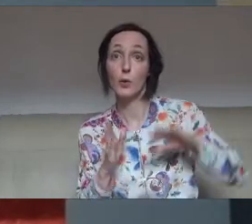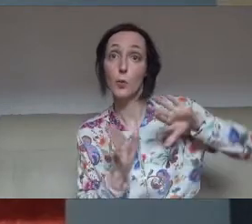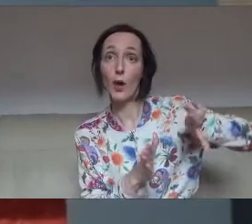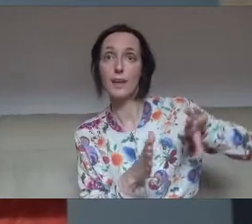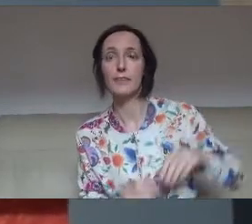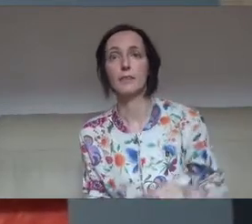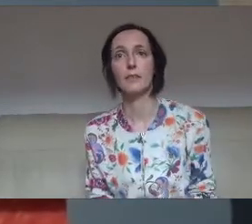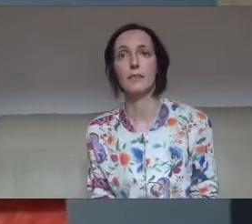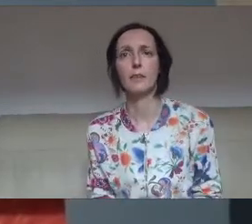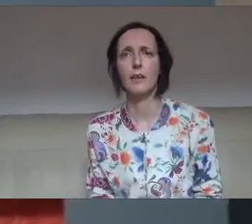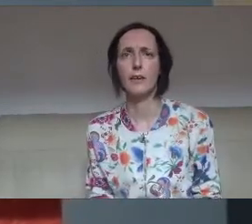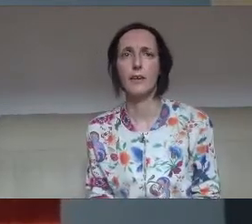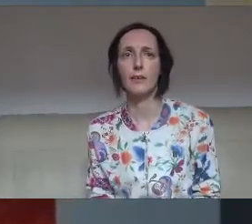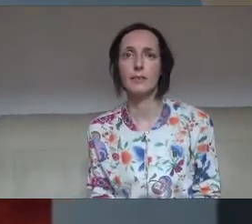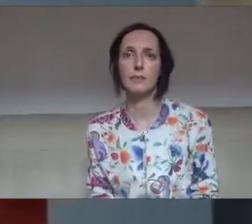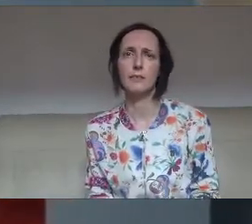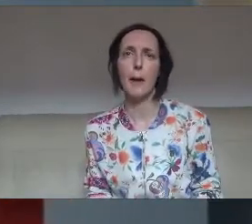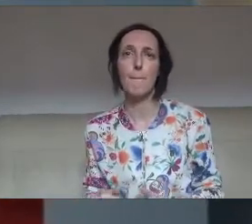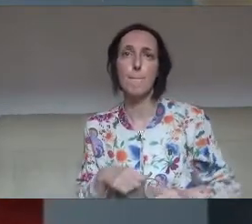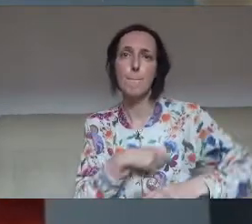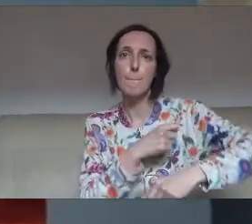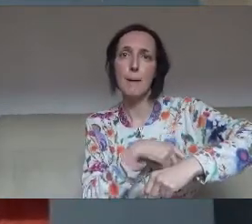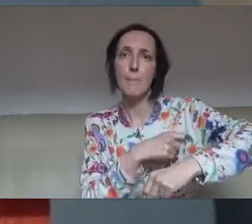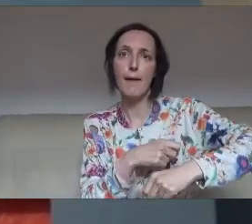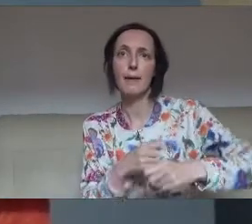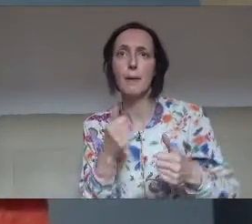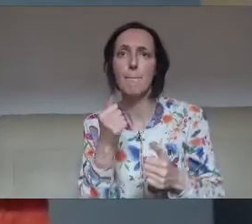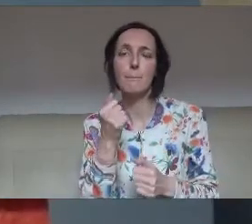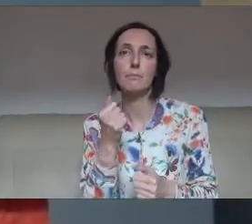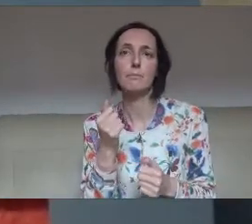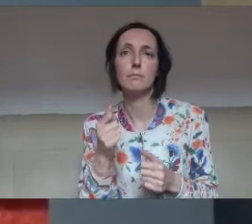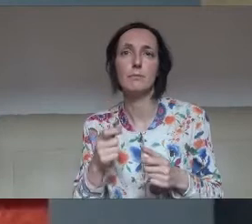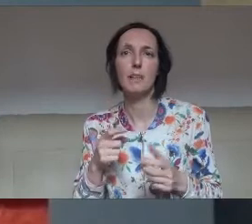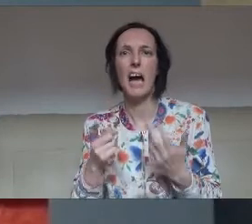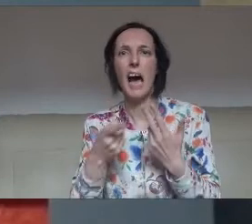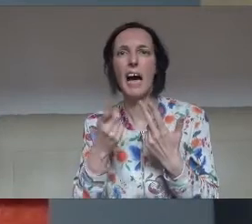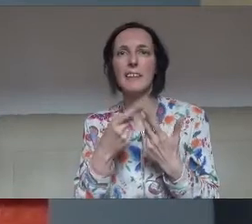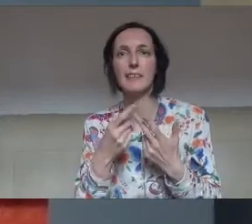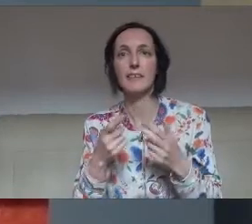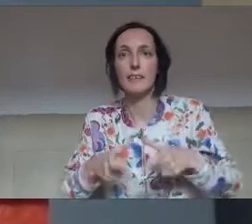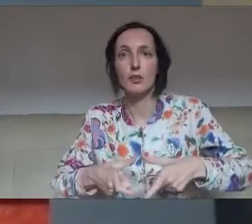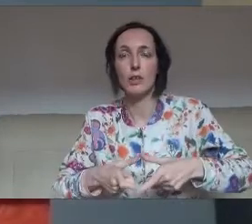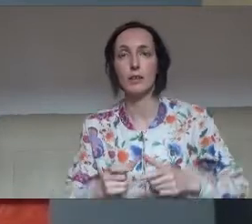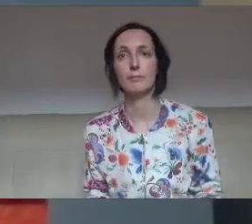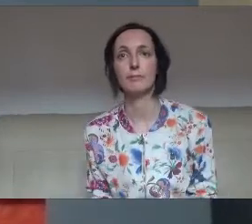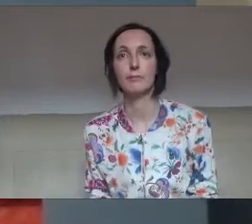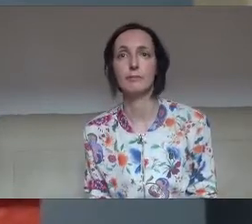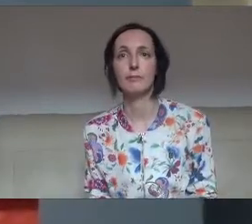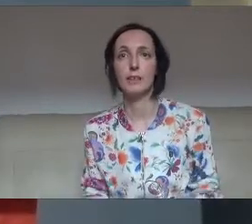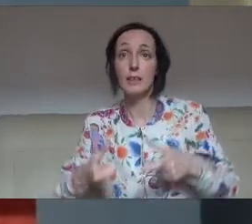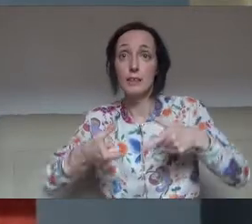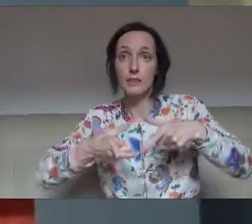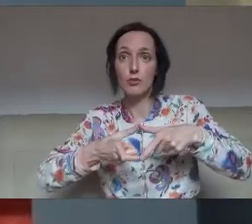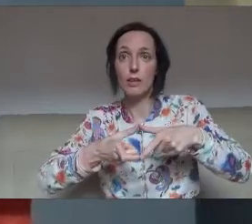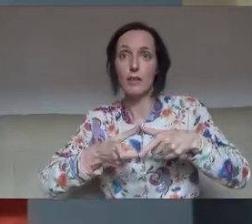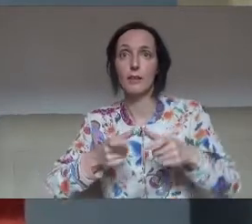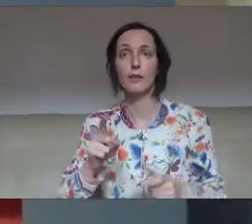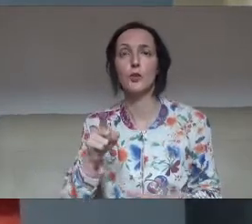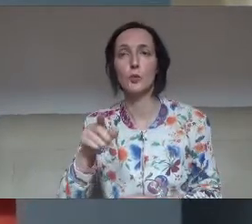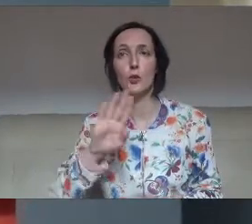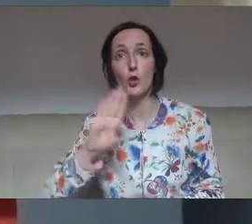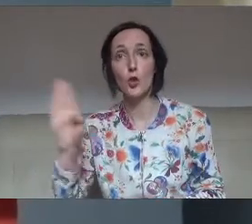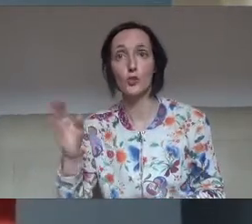while we are waiting 20 minutes, we are going to finish to prepare the other tigelle. The good thing that the tigelle that you are not going to eat